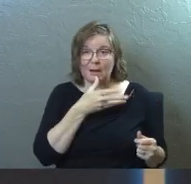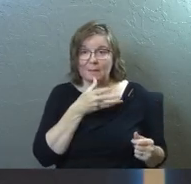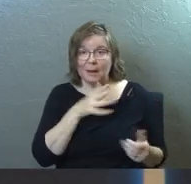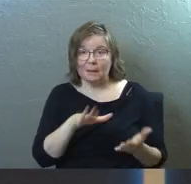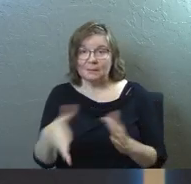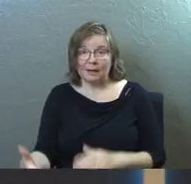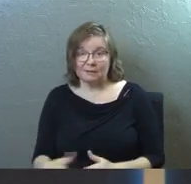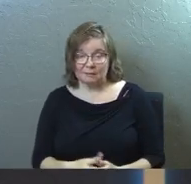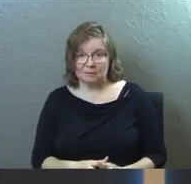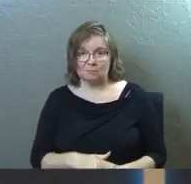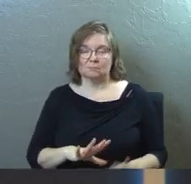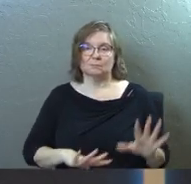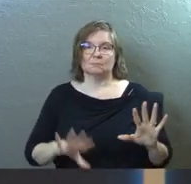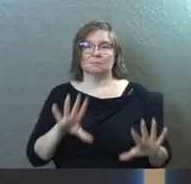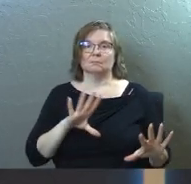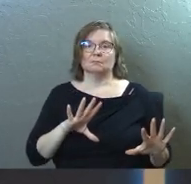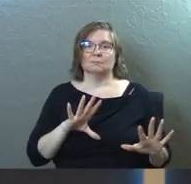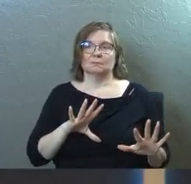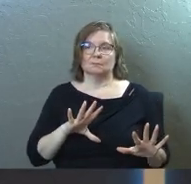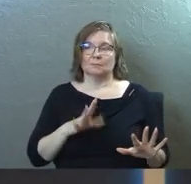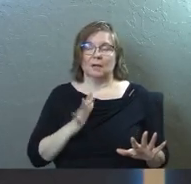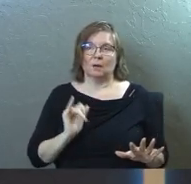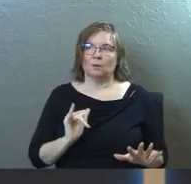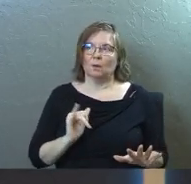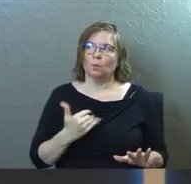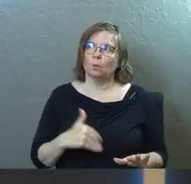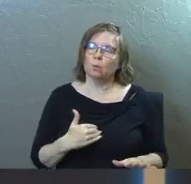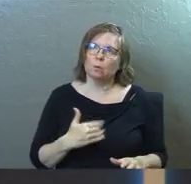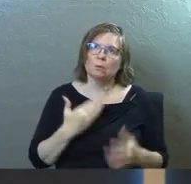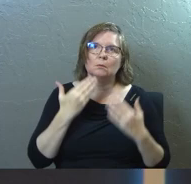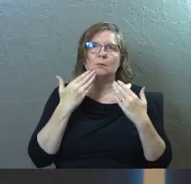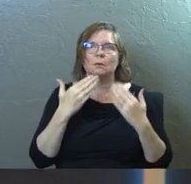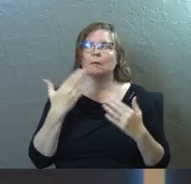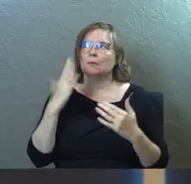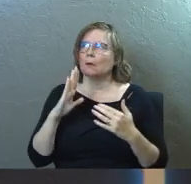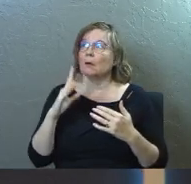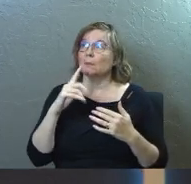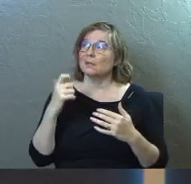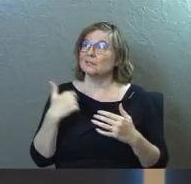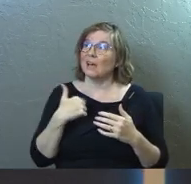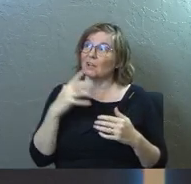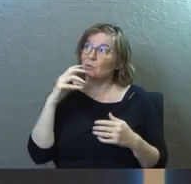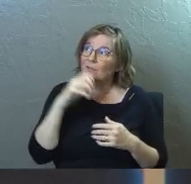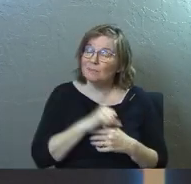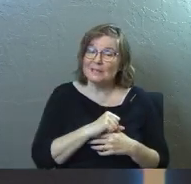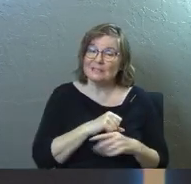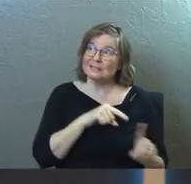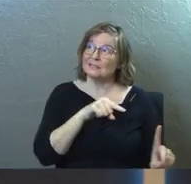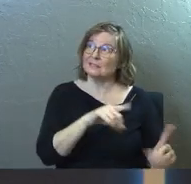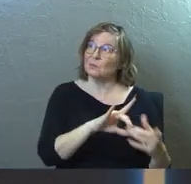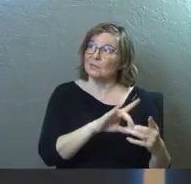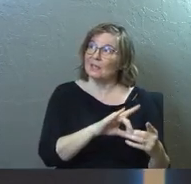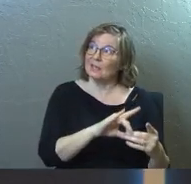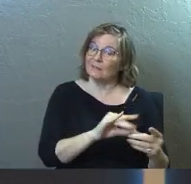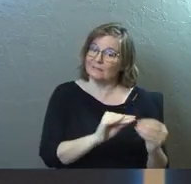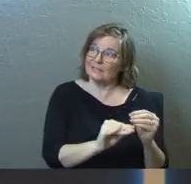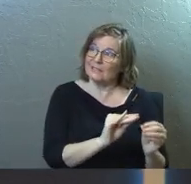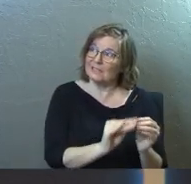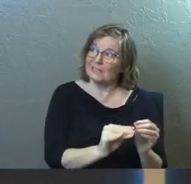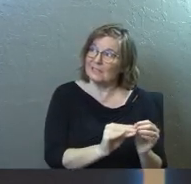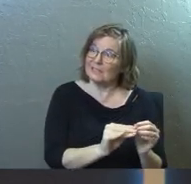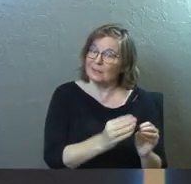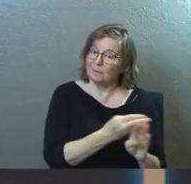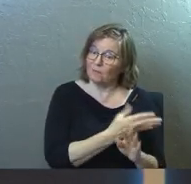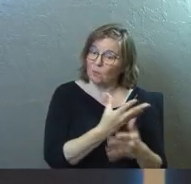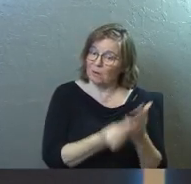mom went home to be with Jesus. And it's like, man, I can't thank God enough, because I could have missed out on reconciliation with my